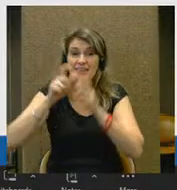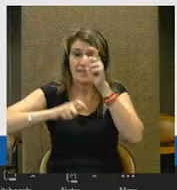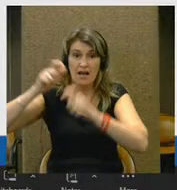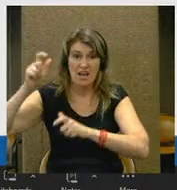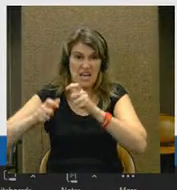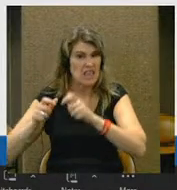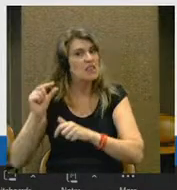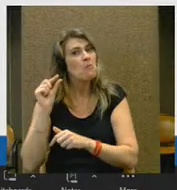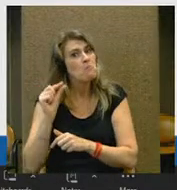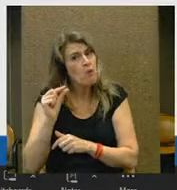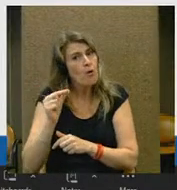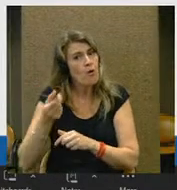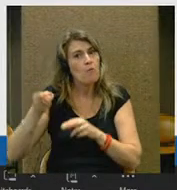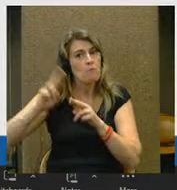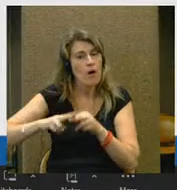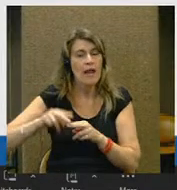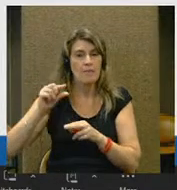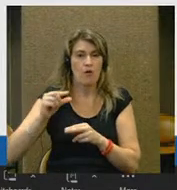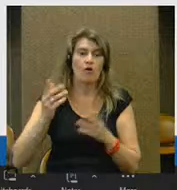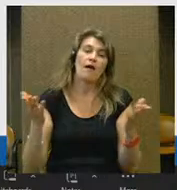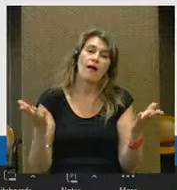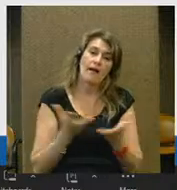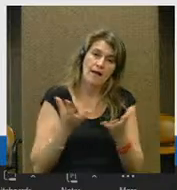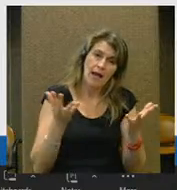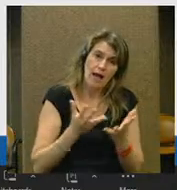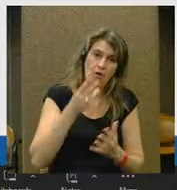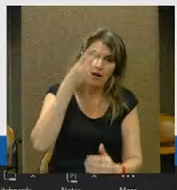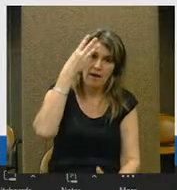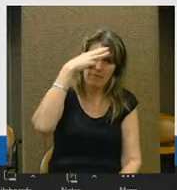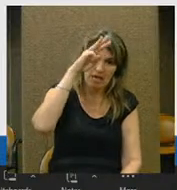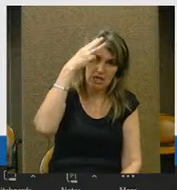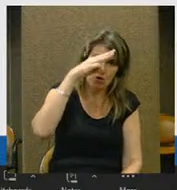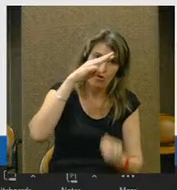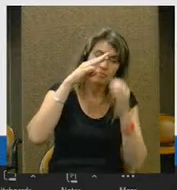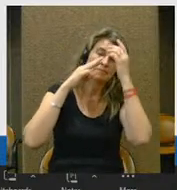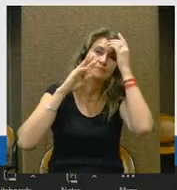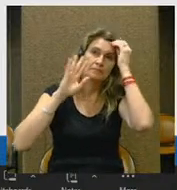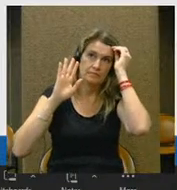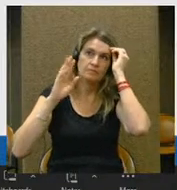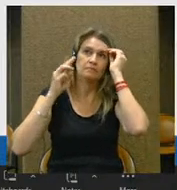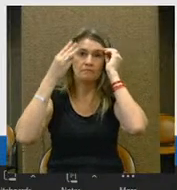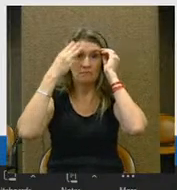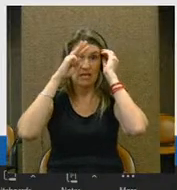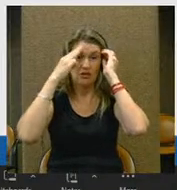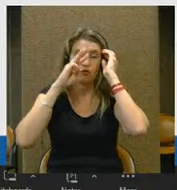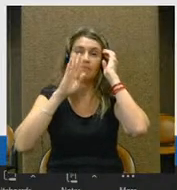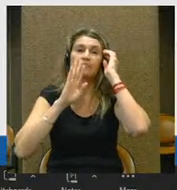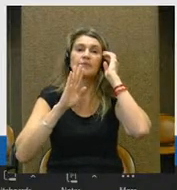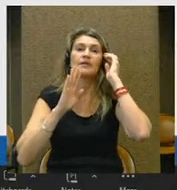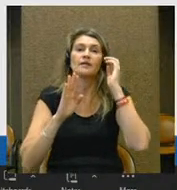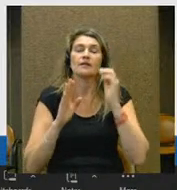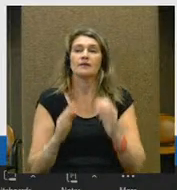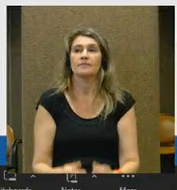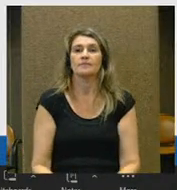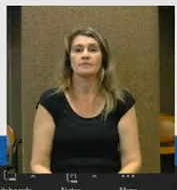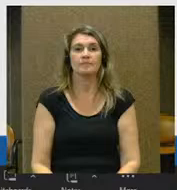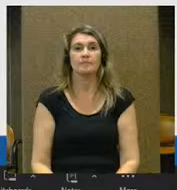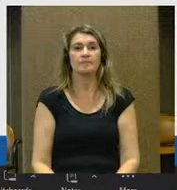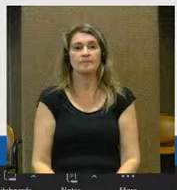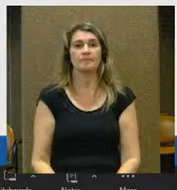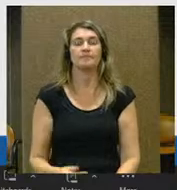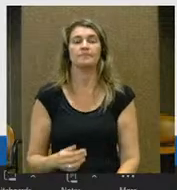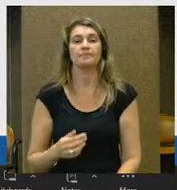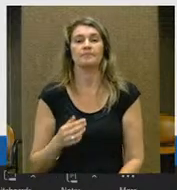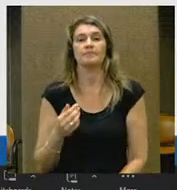right now, and at least for the United States, and why it's not as if it's being